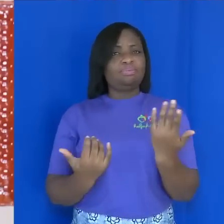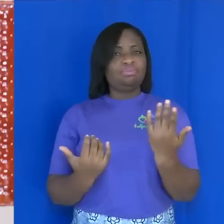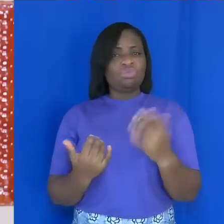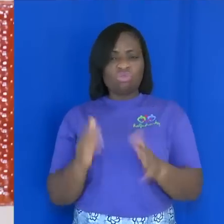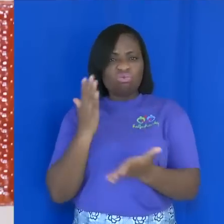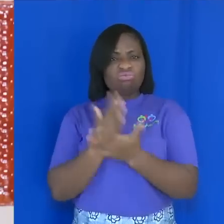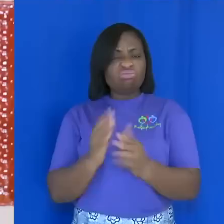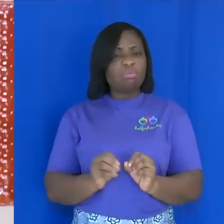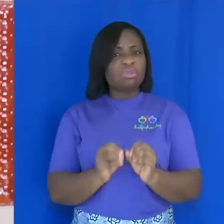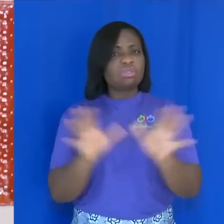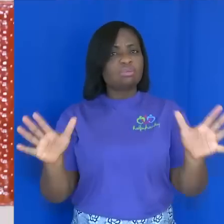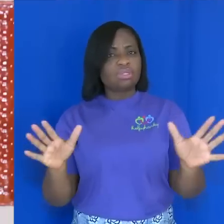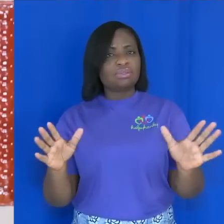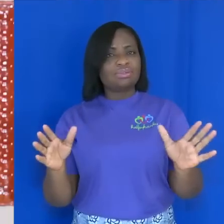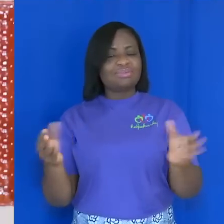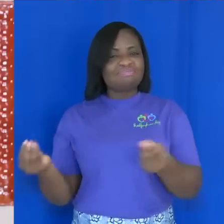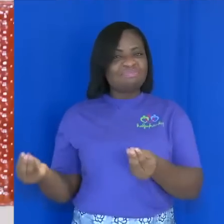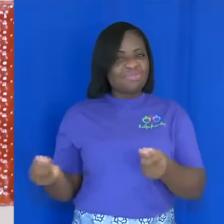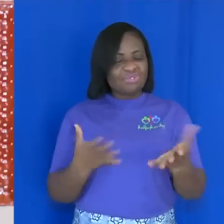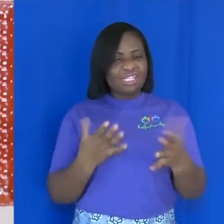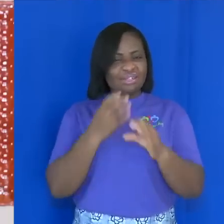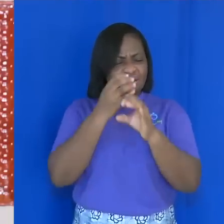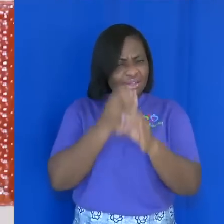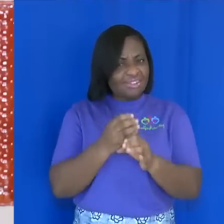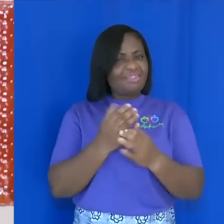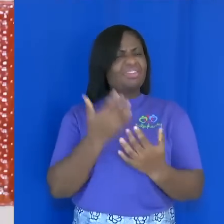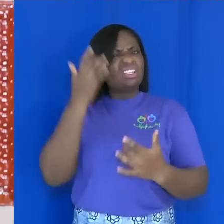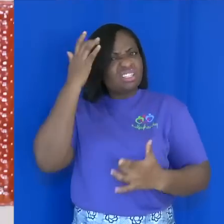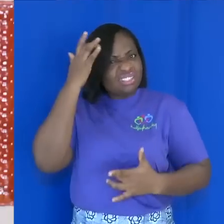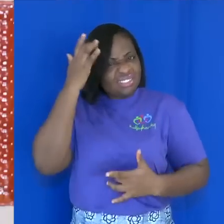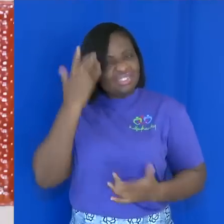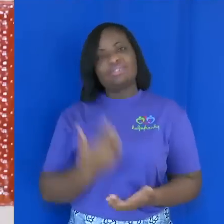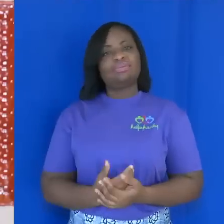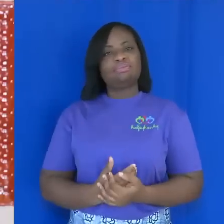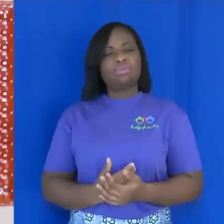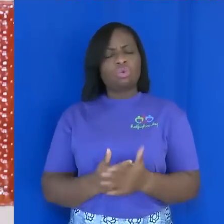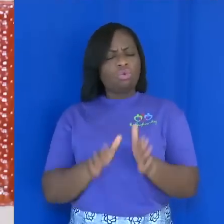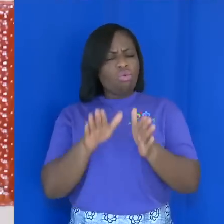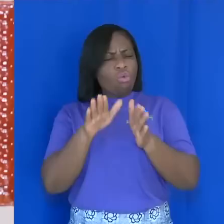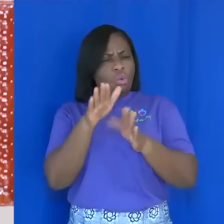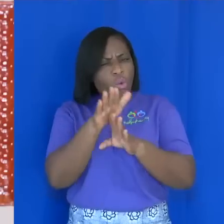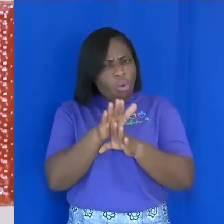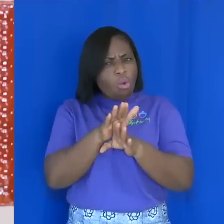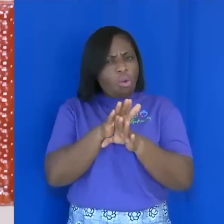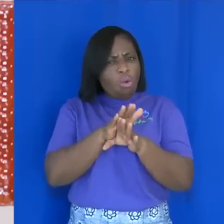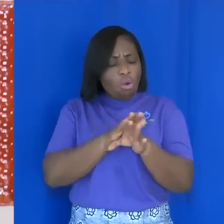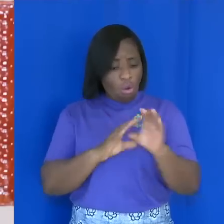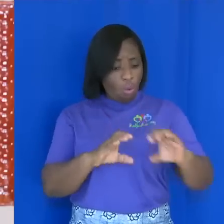spread, providing adequate care for the sick, slowing down community